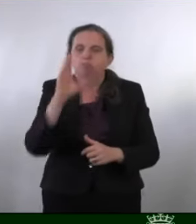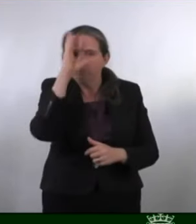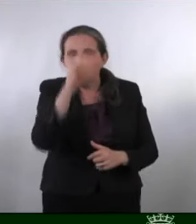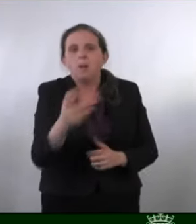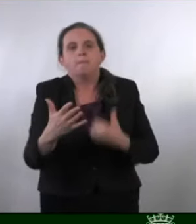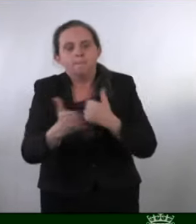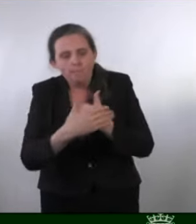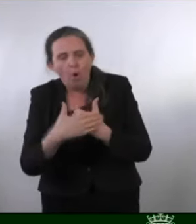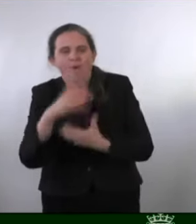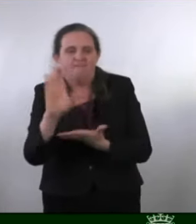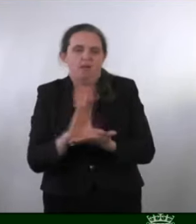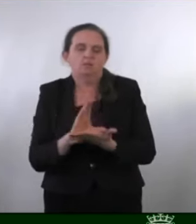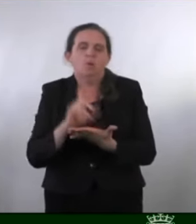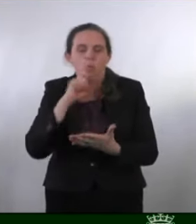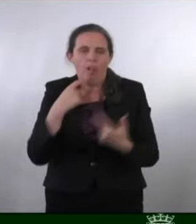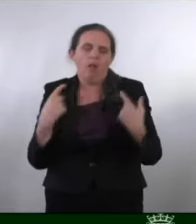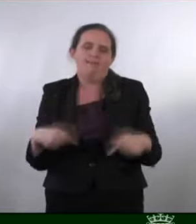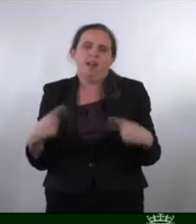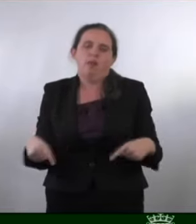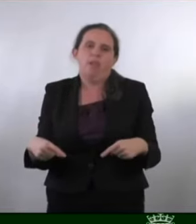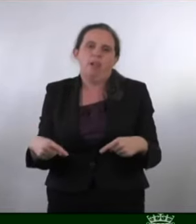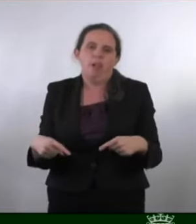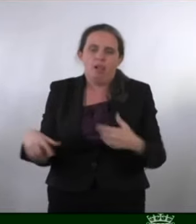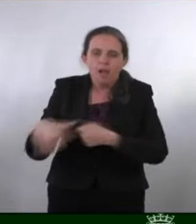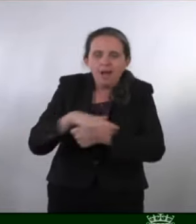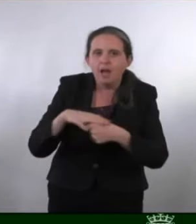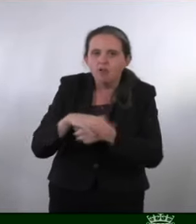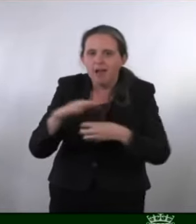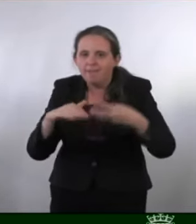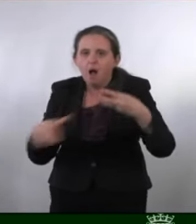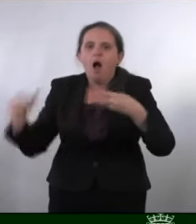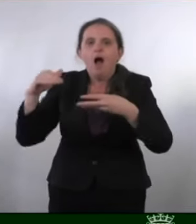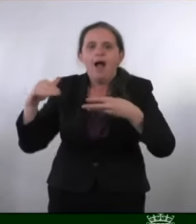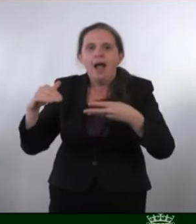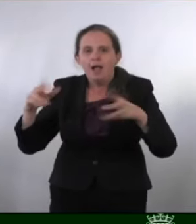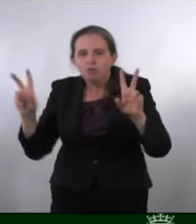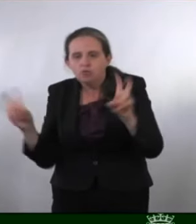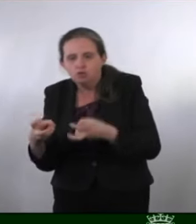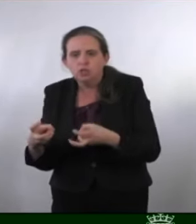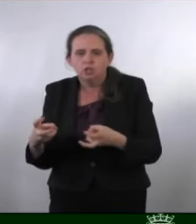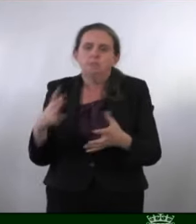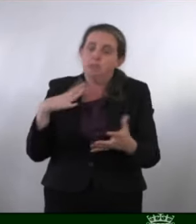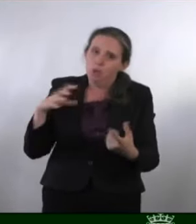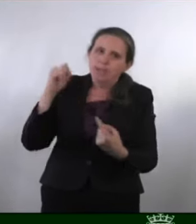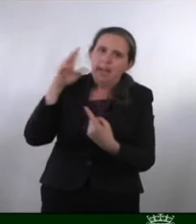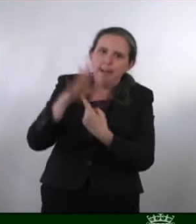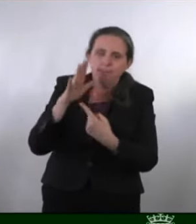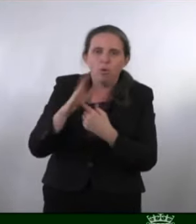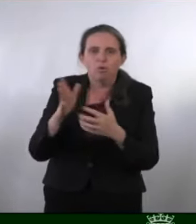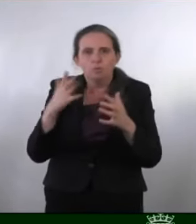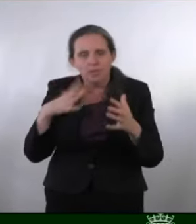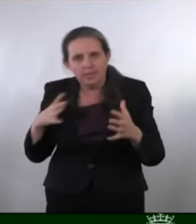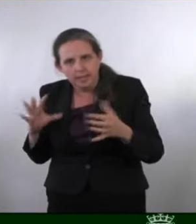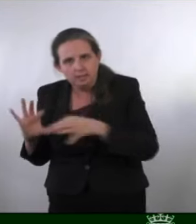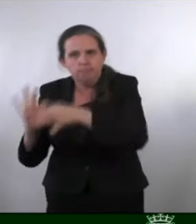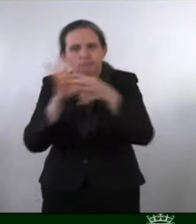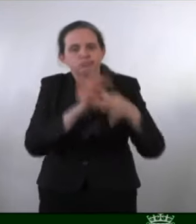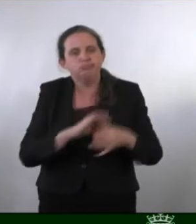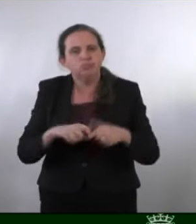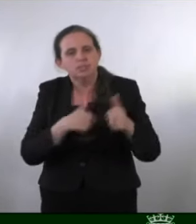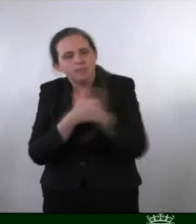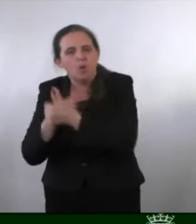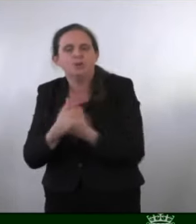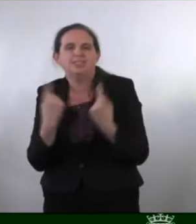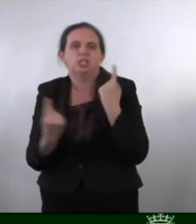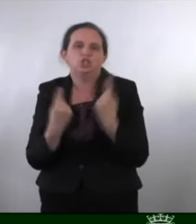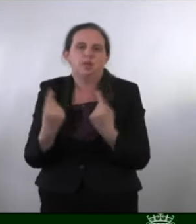those areas in the higher restrictions, not least because of the amount of work that we all need to do together. Let's head to Lincoln with Cole McCartney.